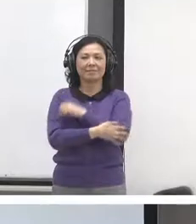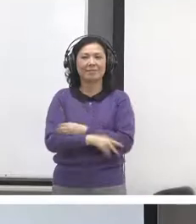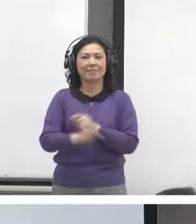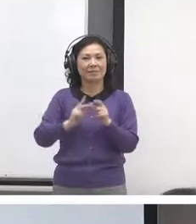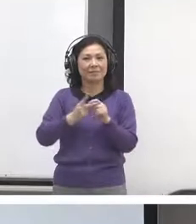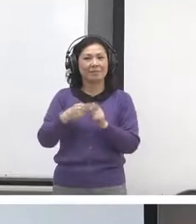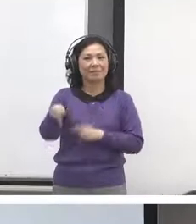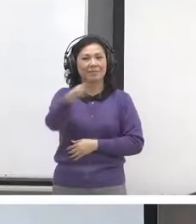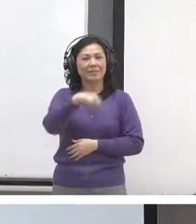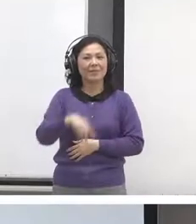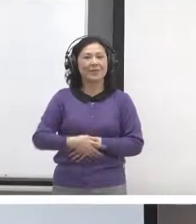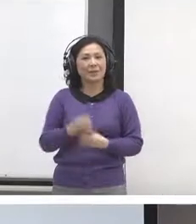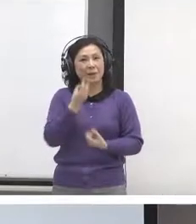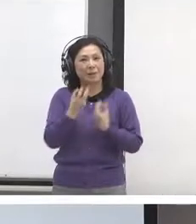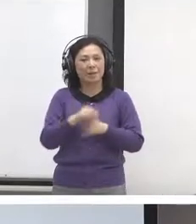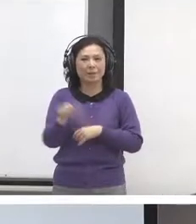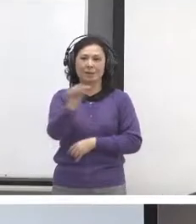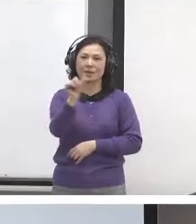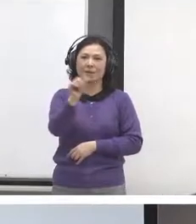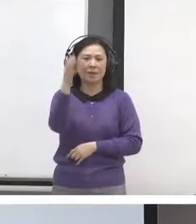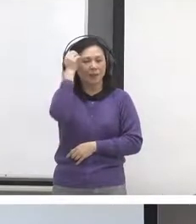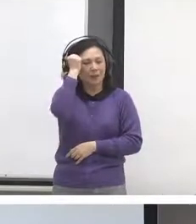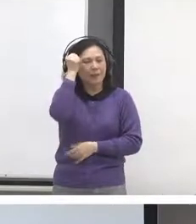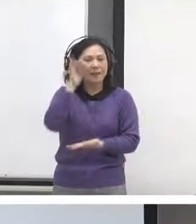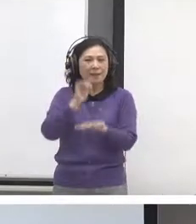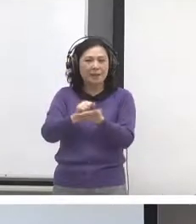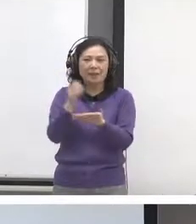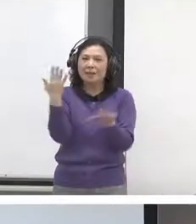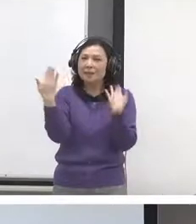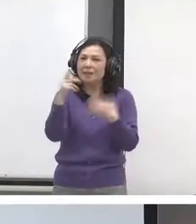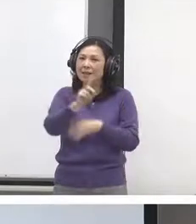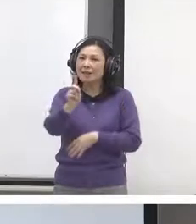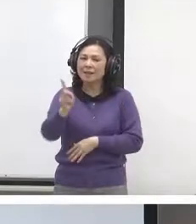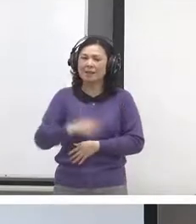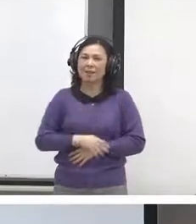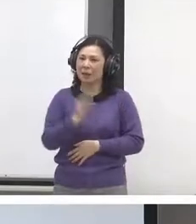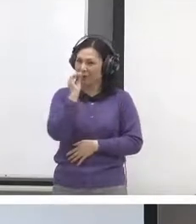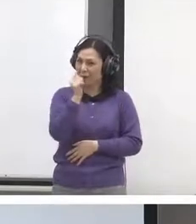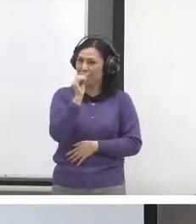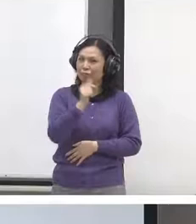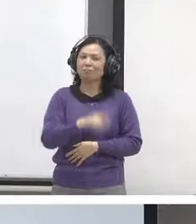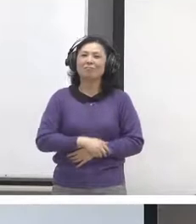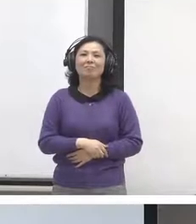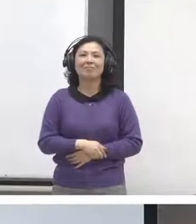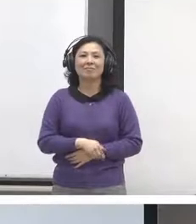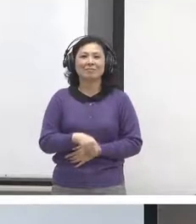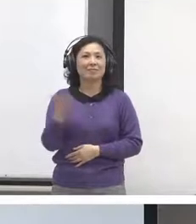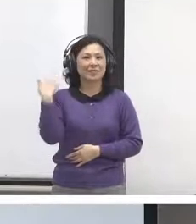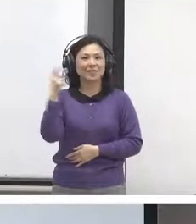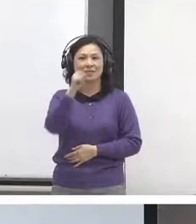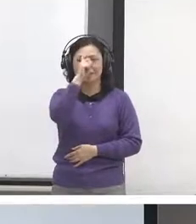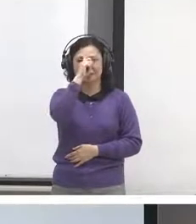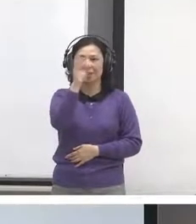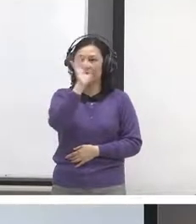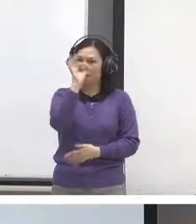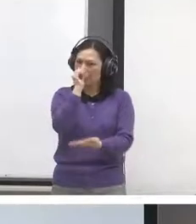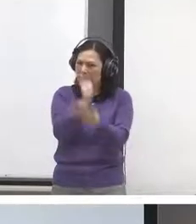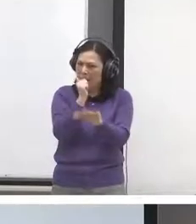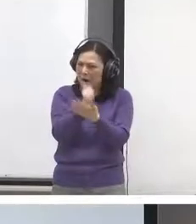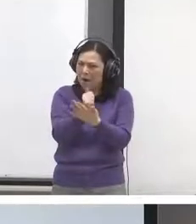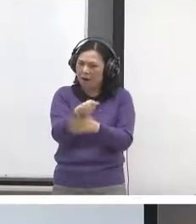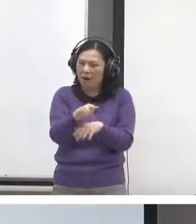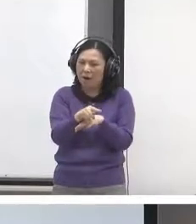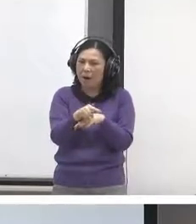our fifth and very memorable Hack Night was our very special Hack Night. We wanted to find a way to